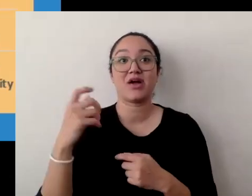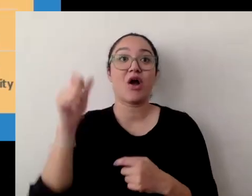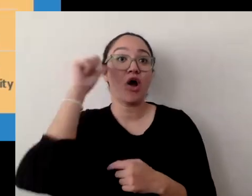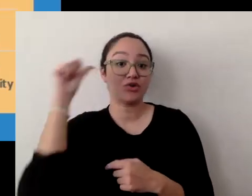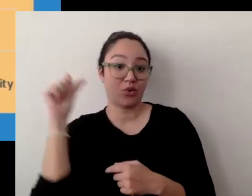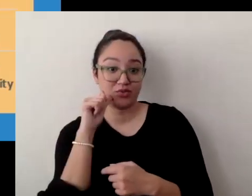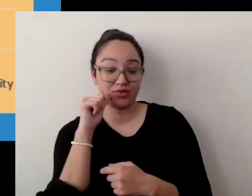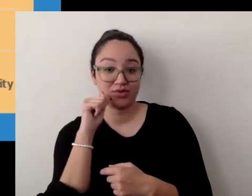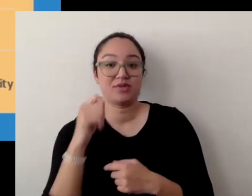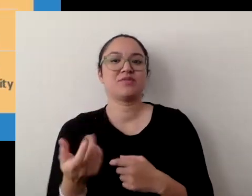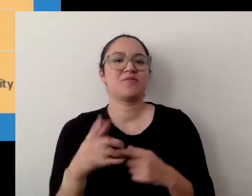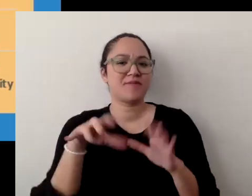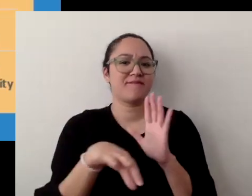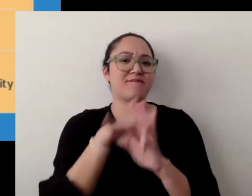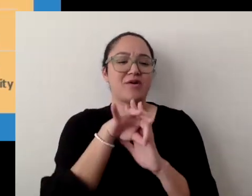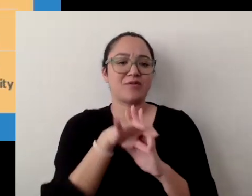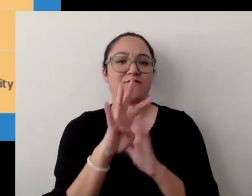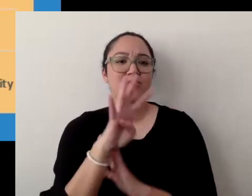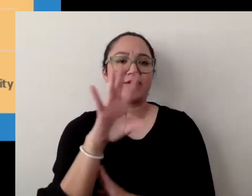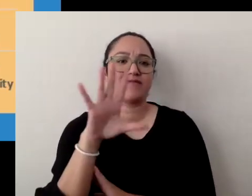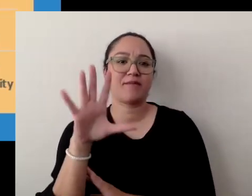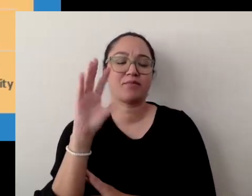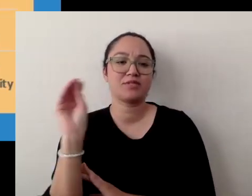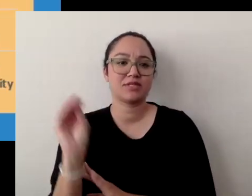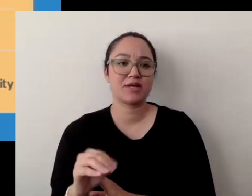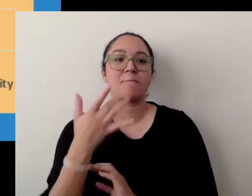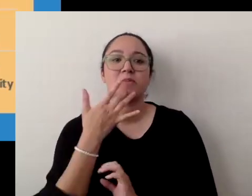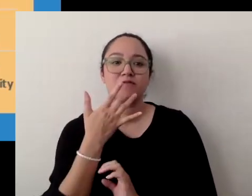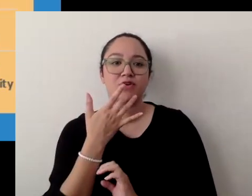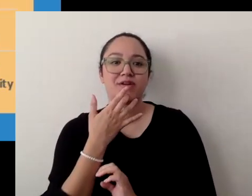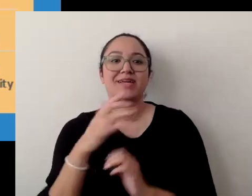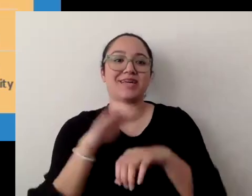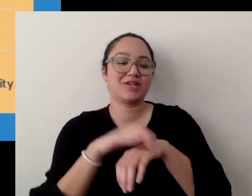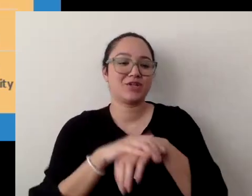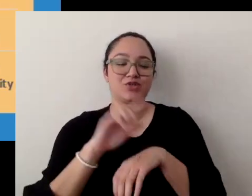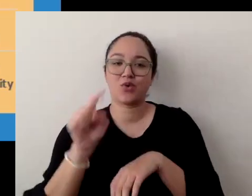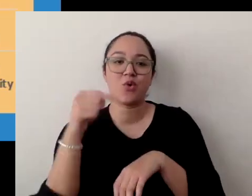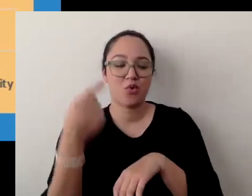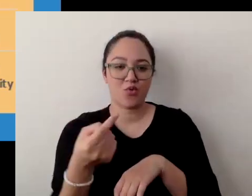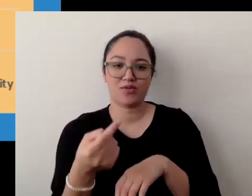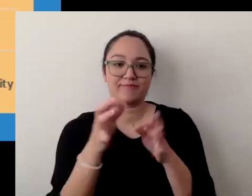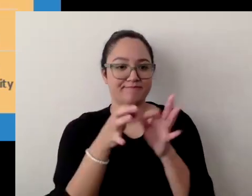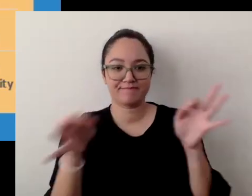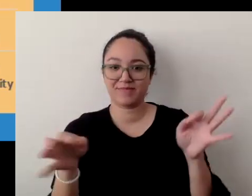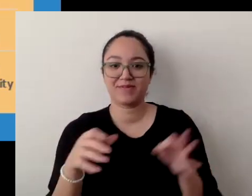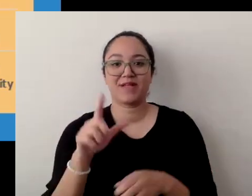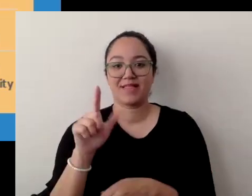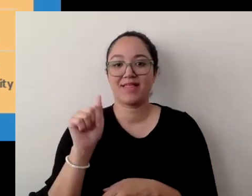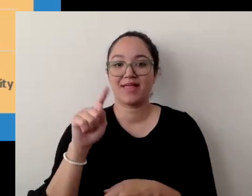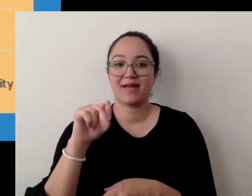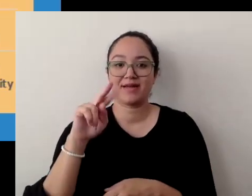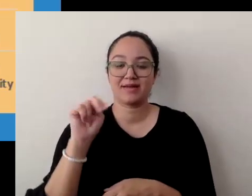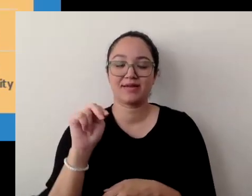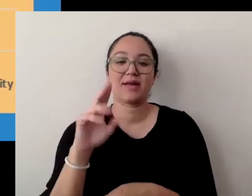And what we found was 45% prefer an English only rendition, Latin American community. So